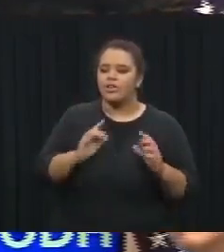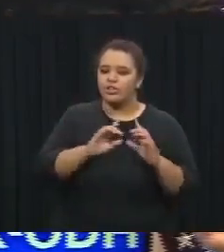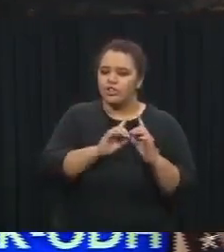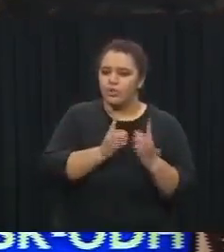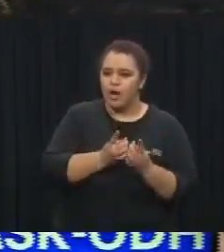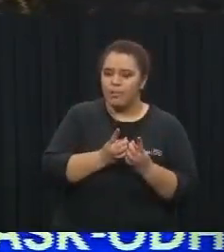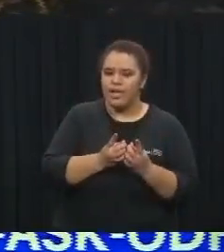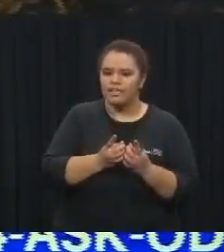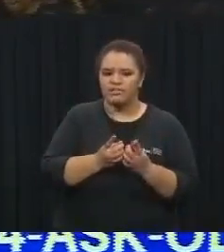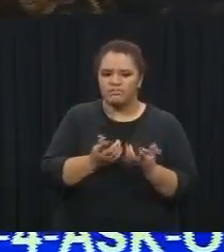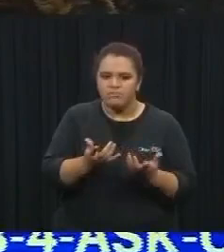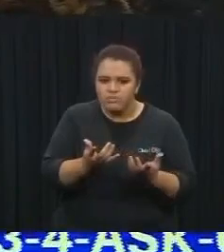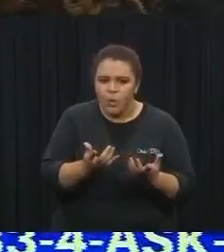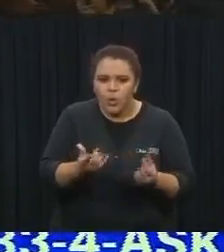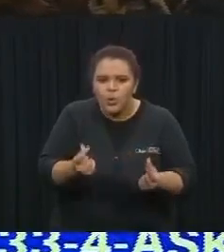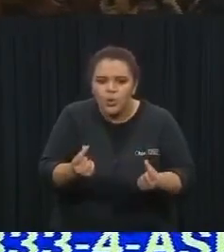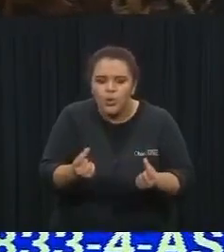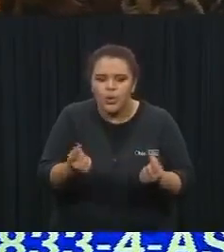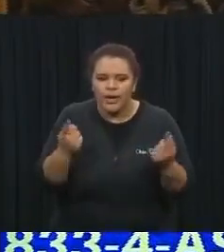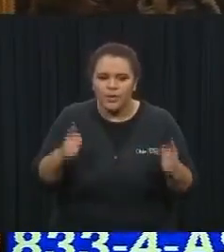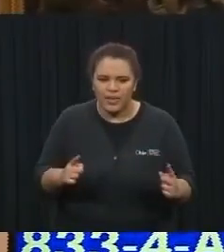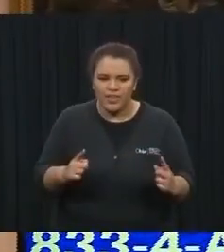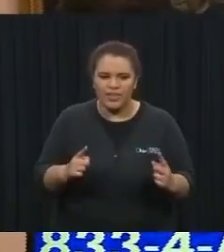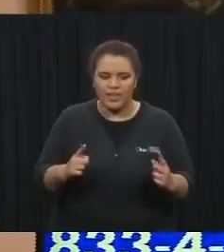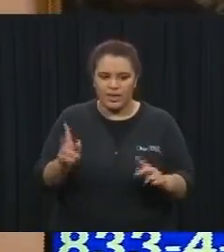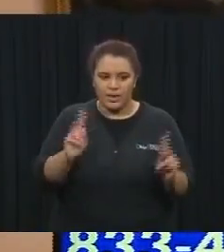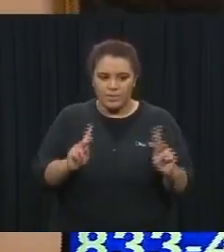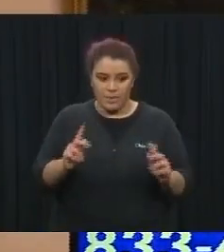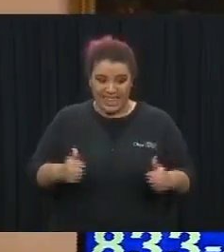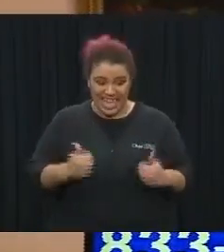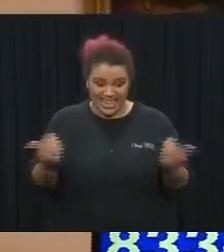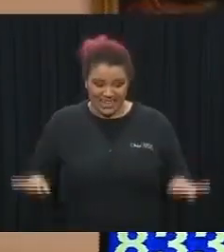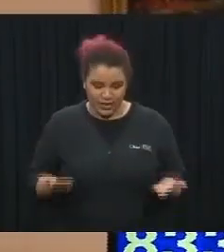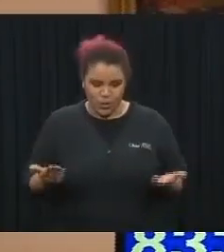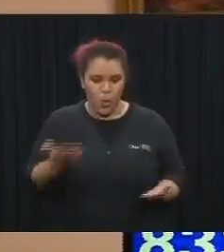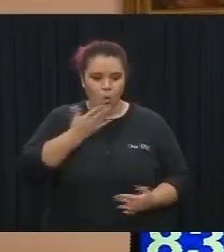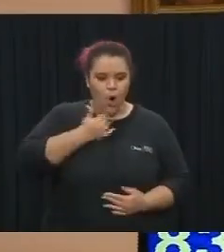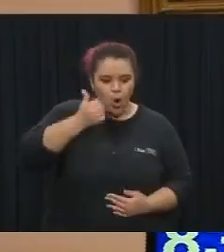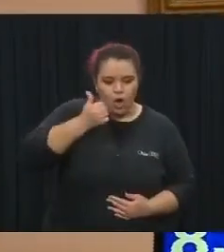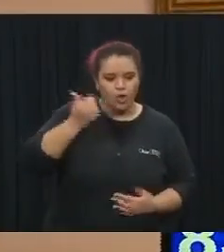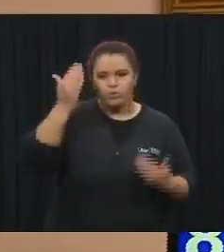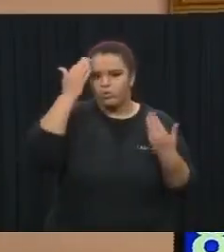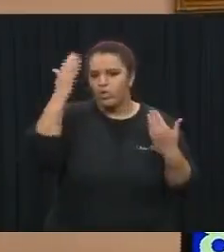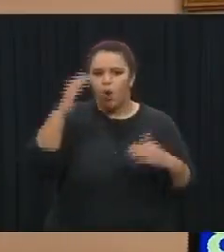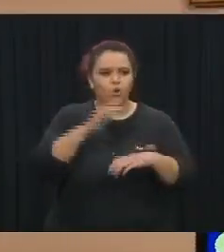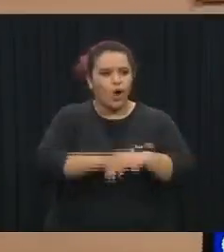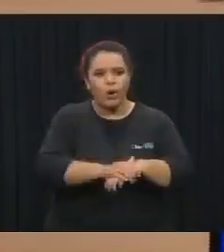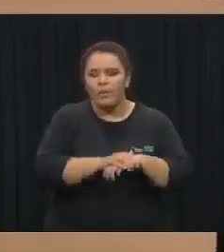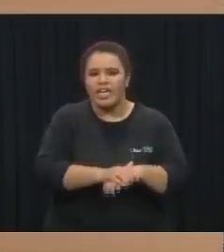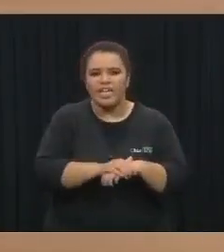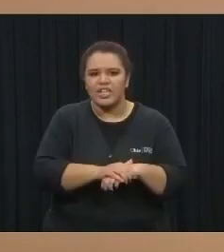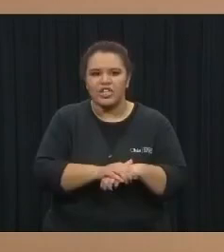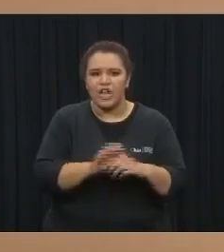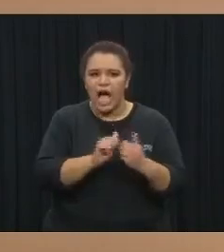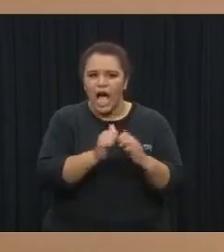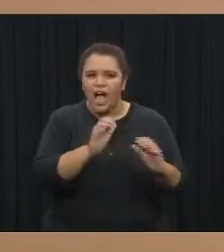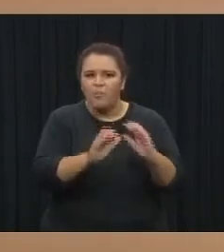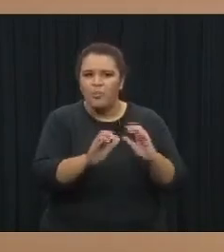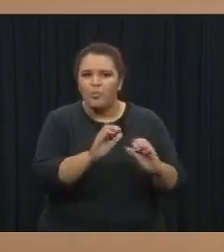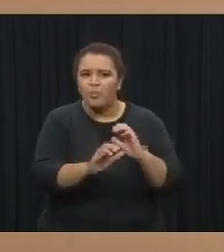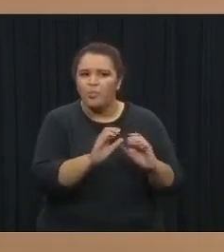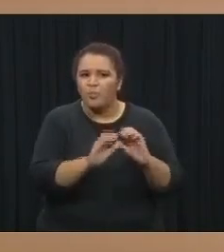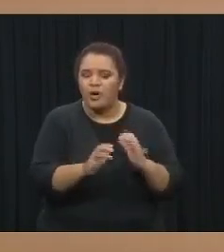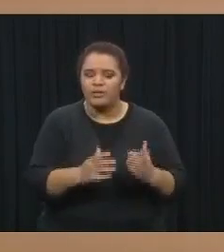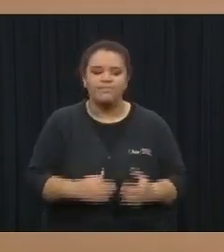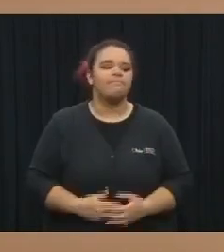non-speaking older immigrants, that's a state of Ohio residents? Yes, thank you. And that question was asked